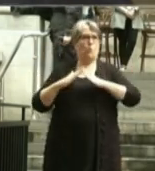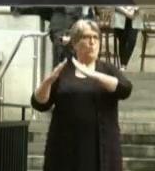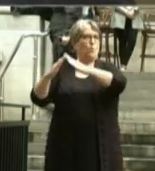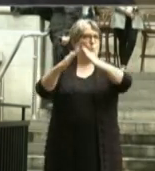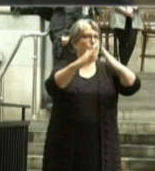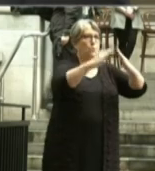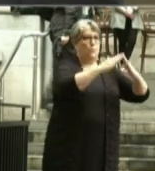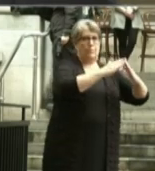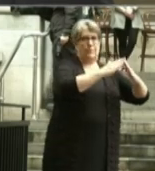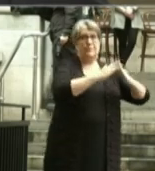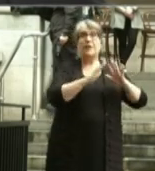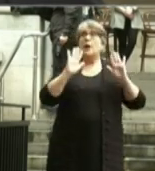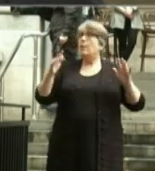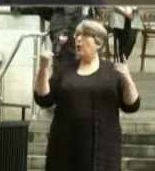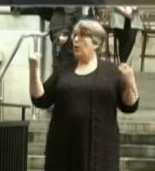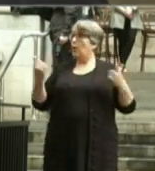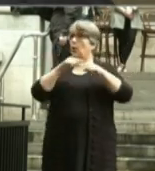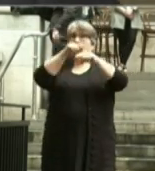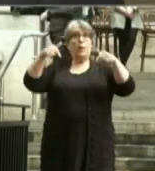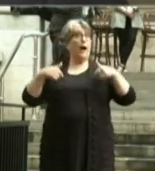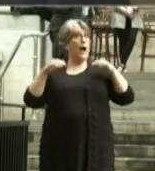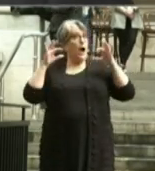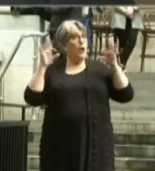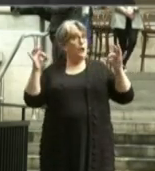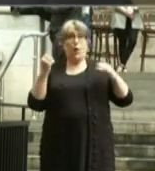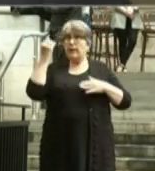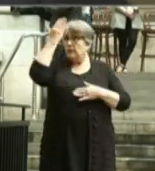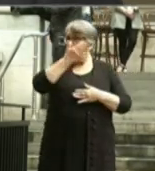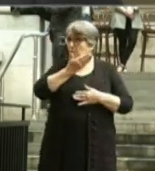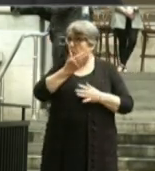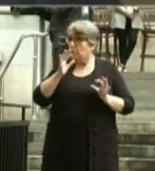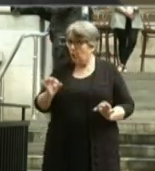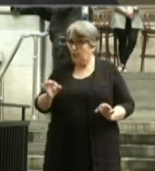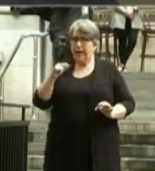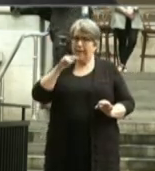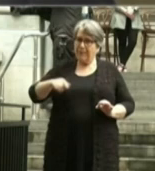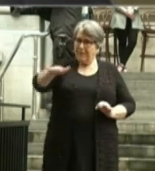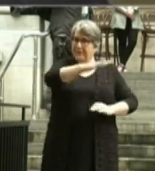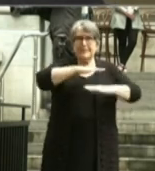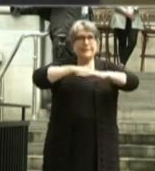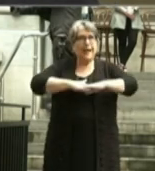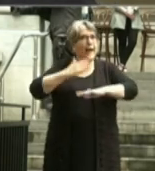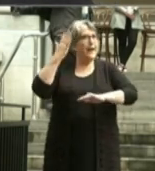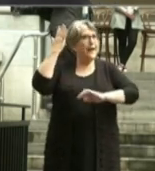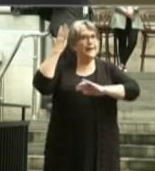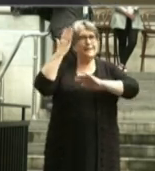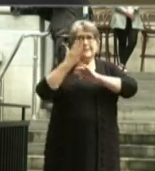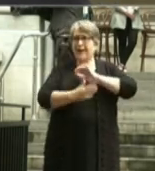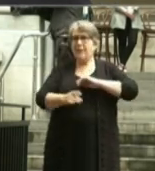home. But for those of us who are not Indigenous, this land has never